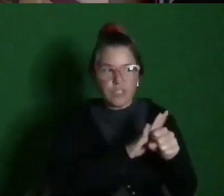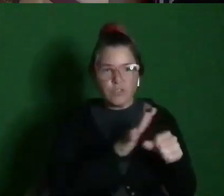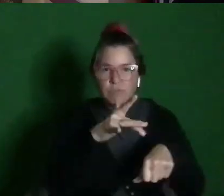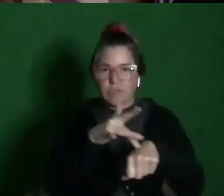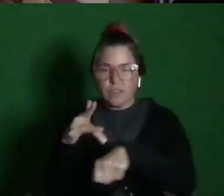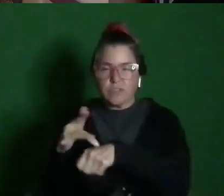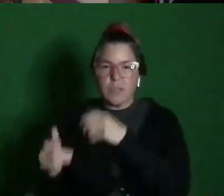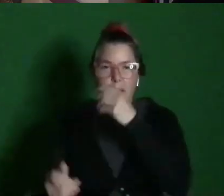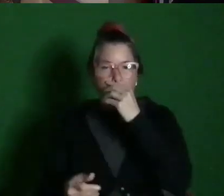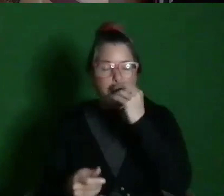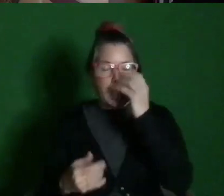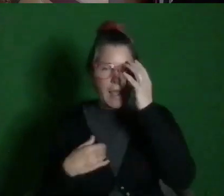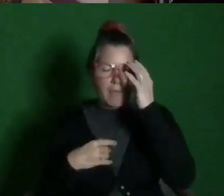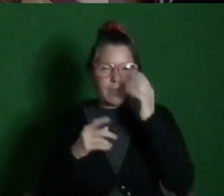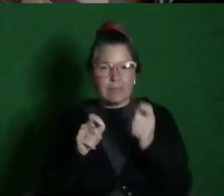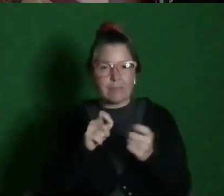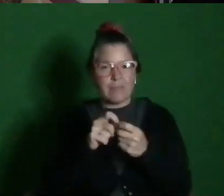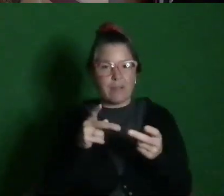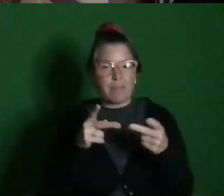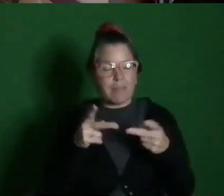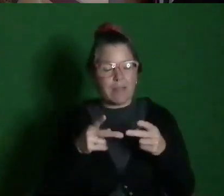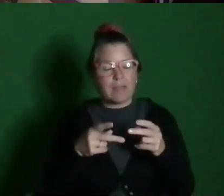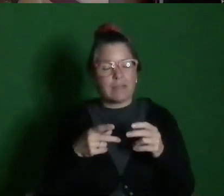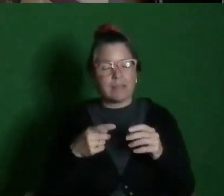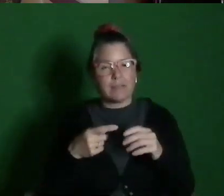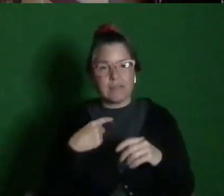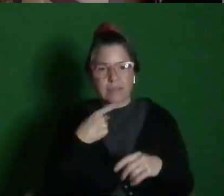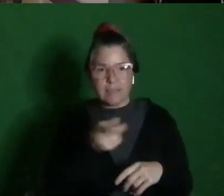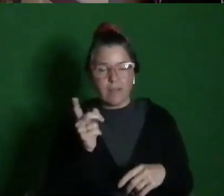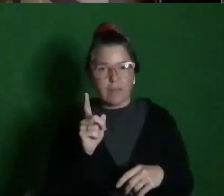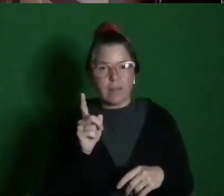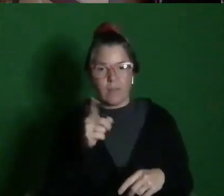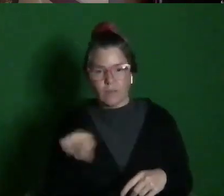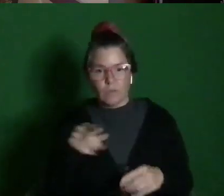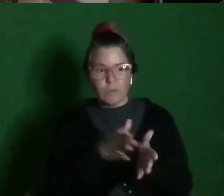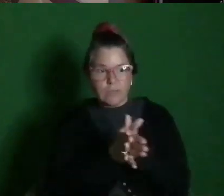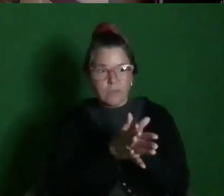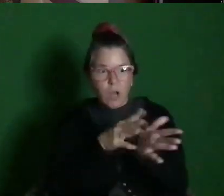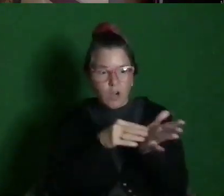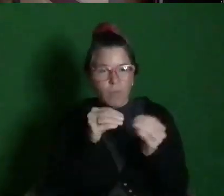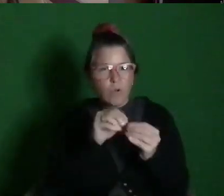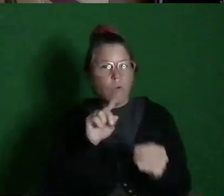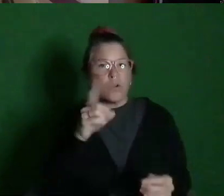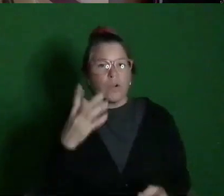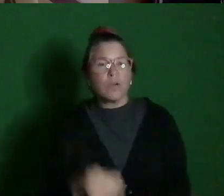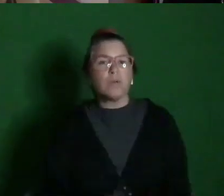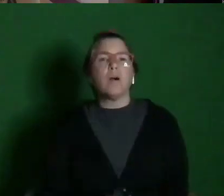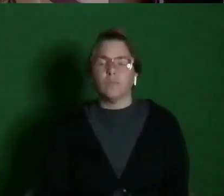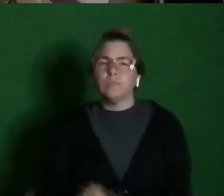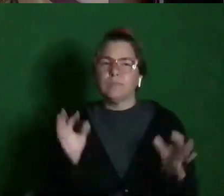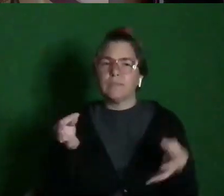So I guess, is there a place that we could direct more coral enthusiasts to? For